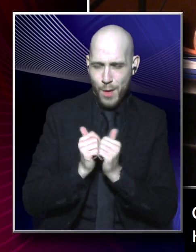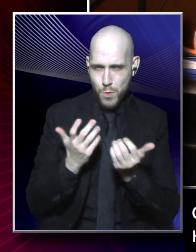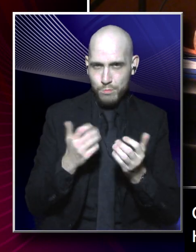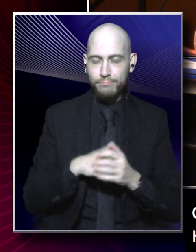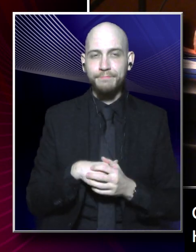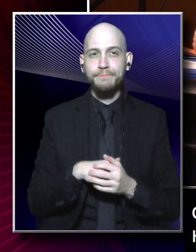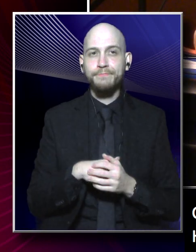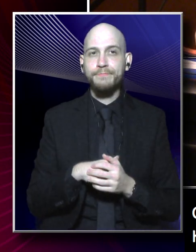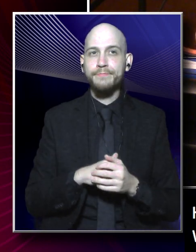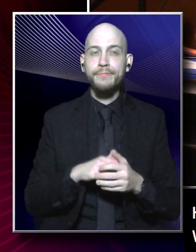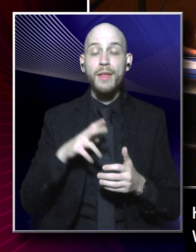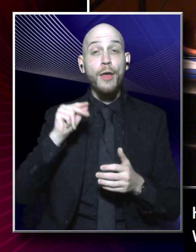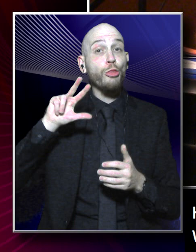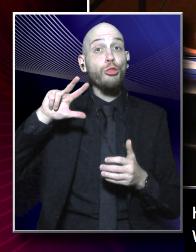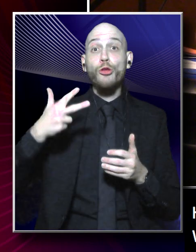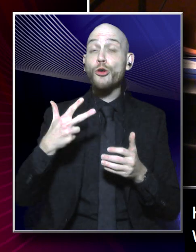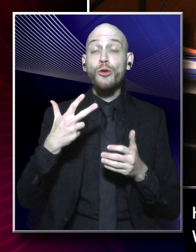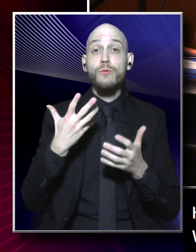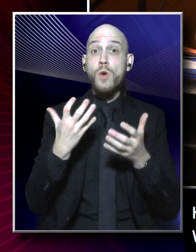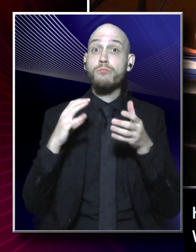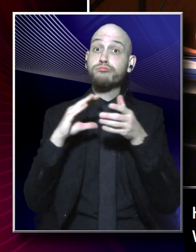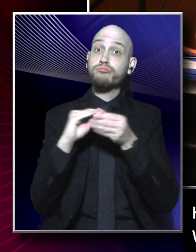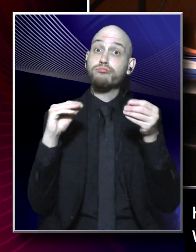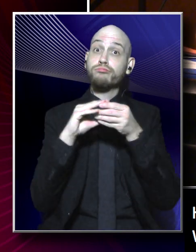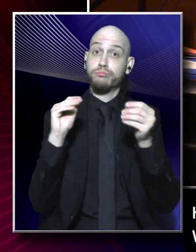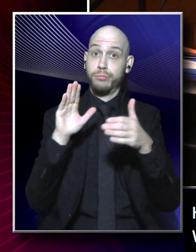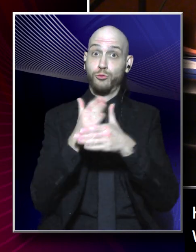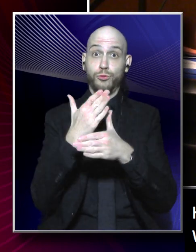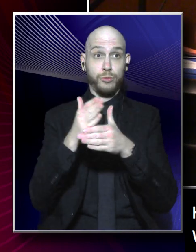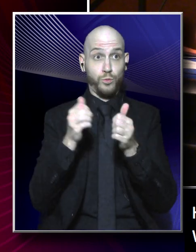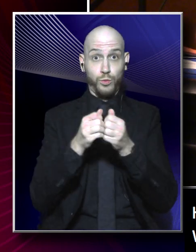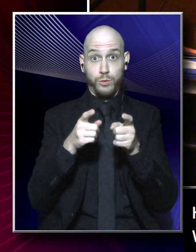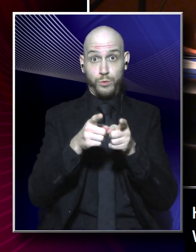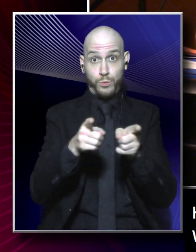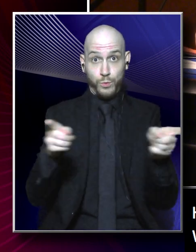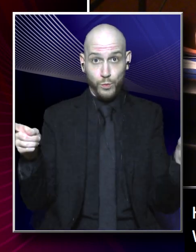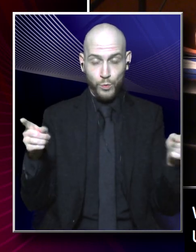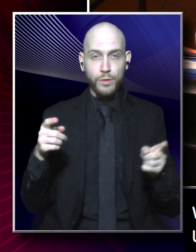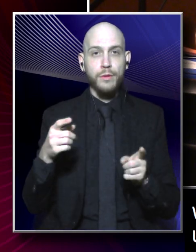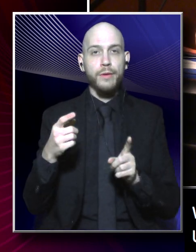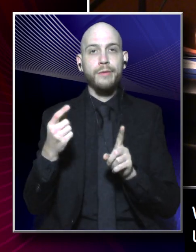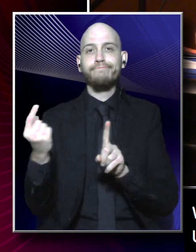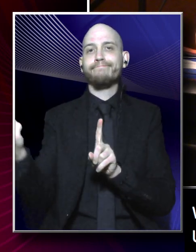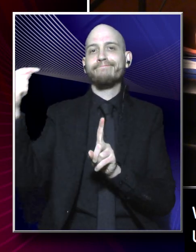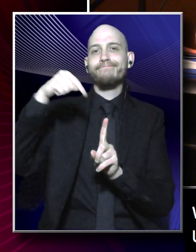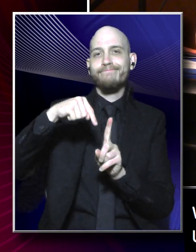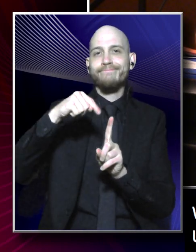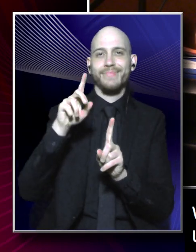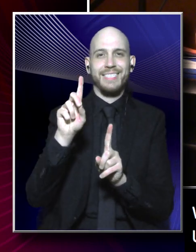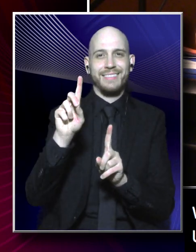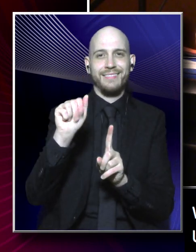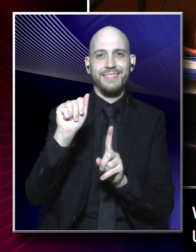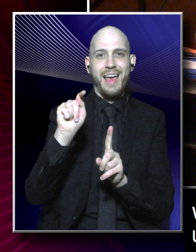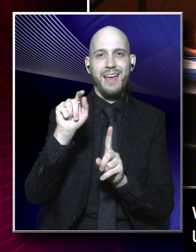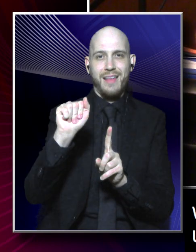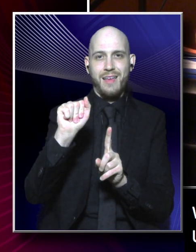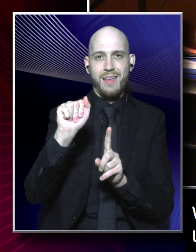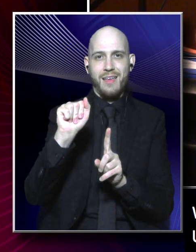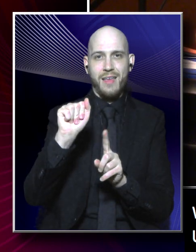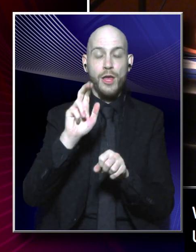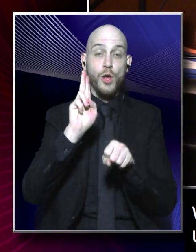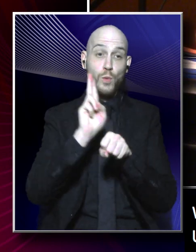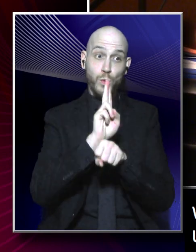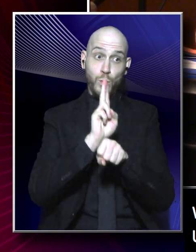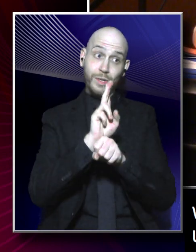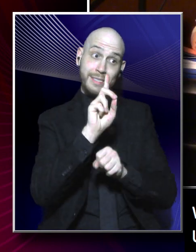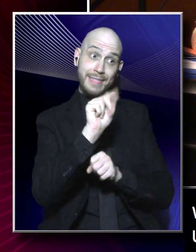you is that this goes back to using data to make